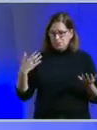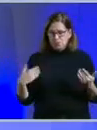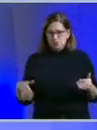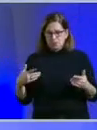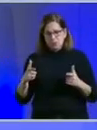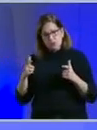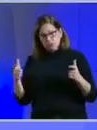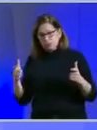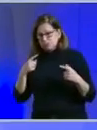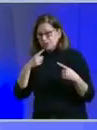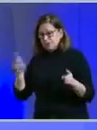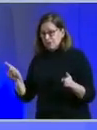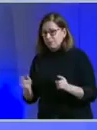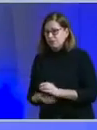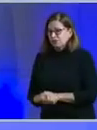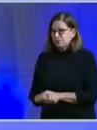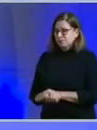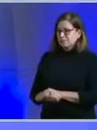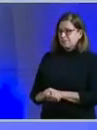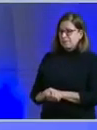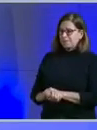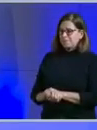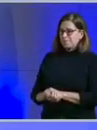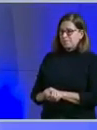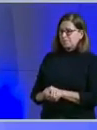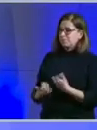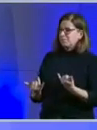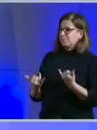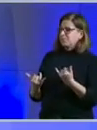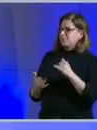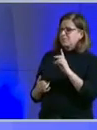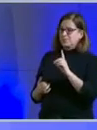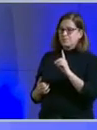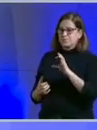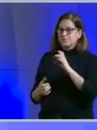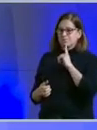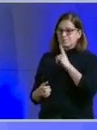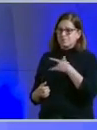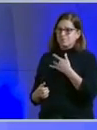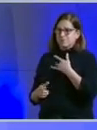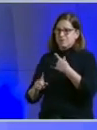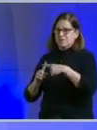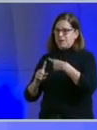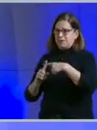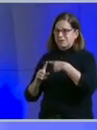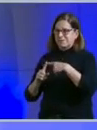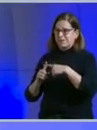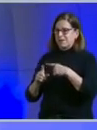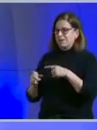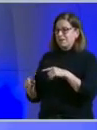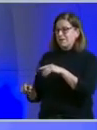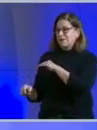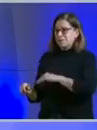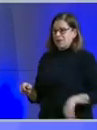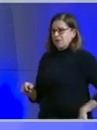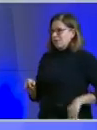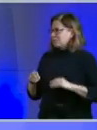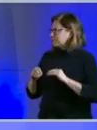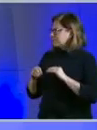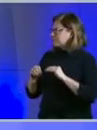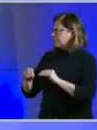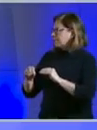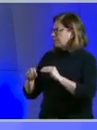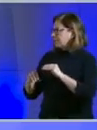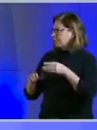So now that things are moving positively, the mayor is moving the city forward. I think she has a very powerful bully pulpit. And one of the